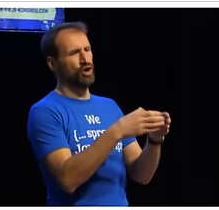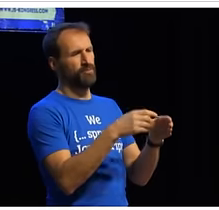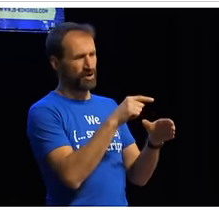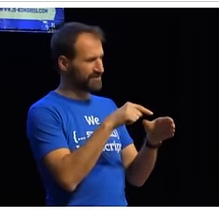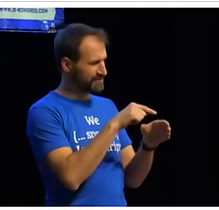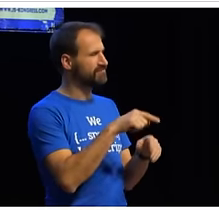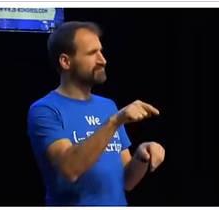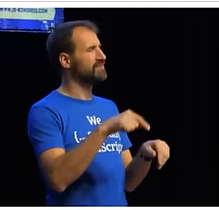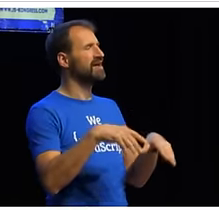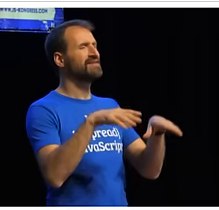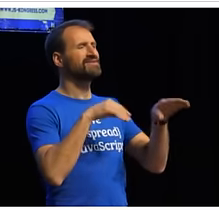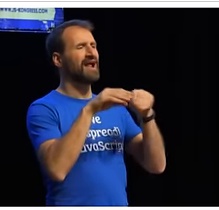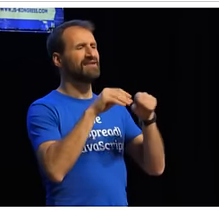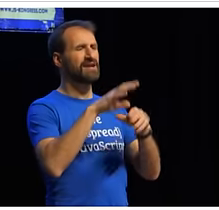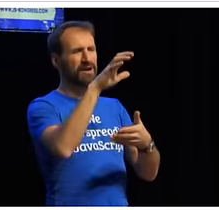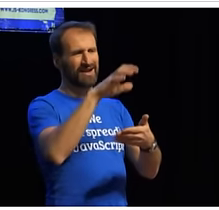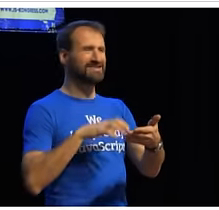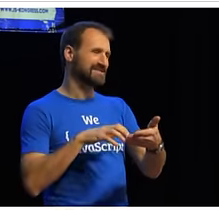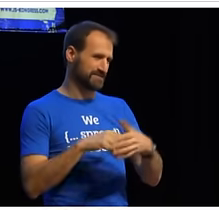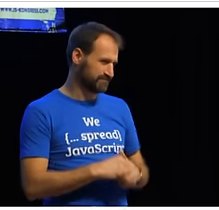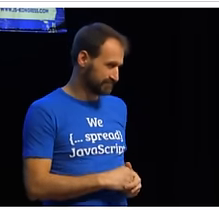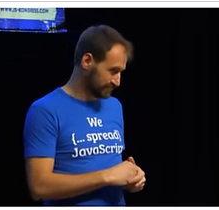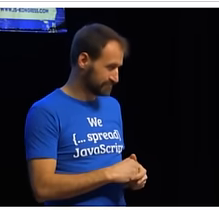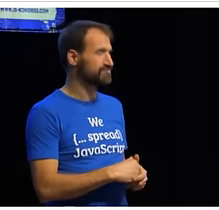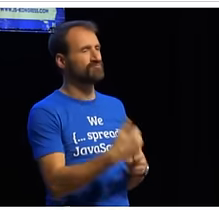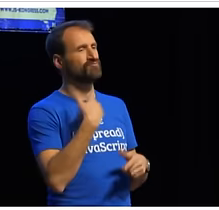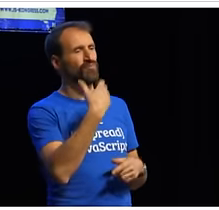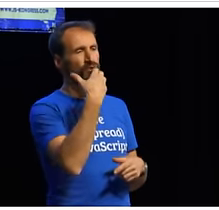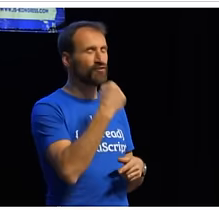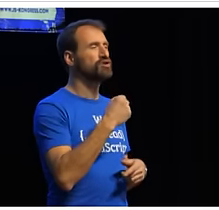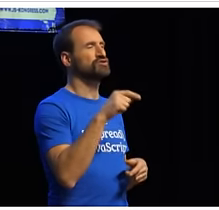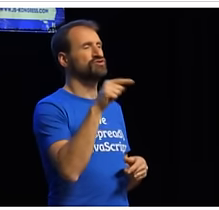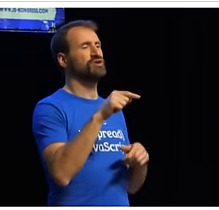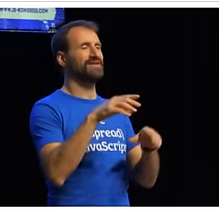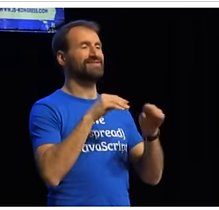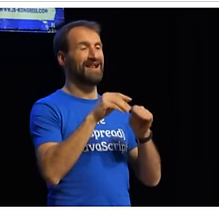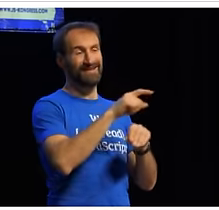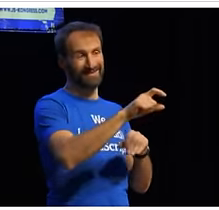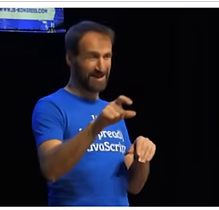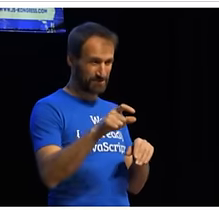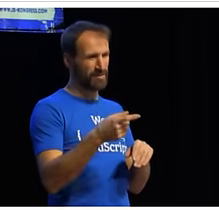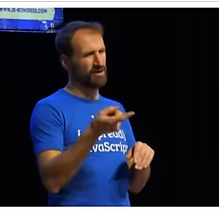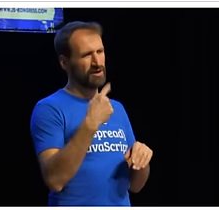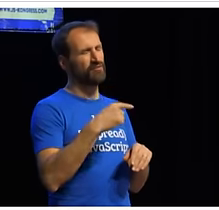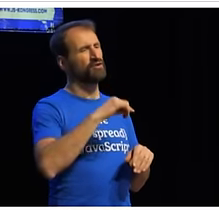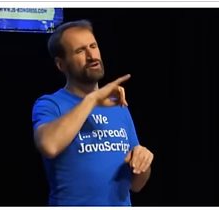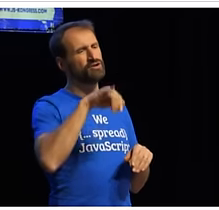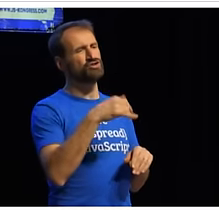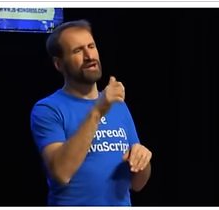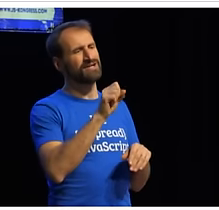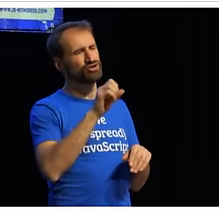list, and I want to fetch the attendees from a JSON endpoint, a REST